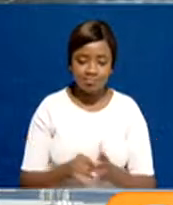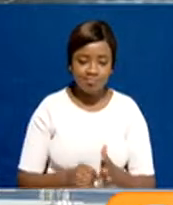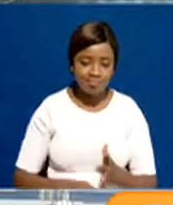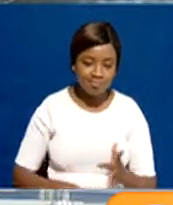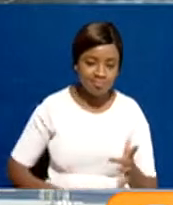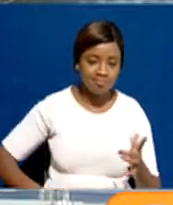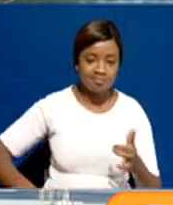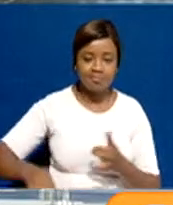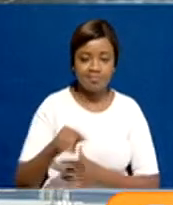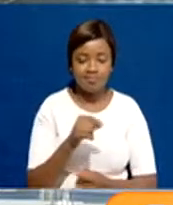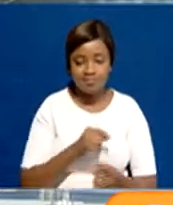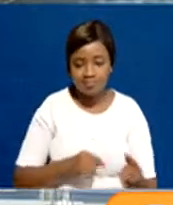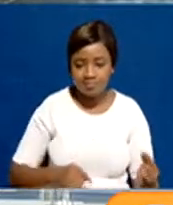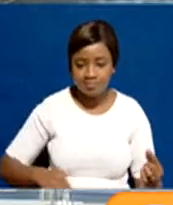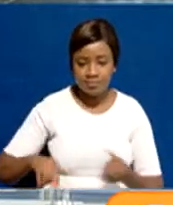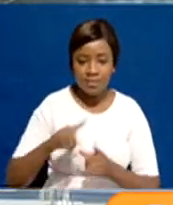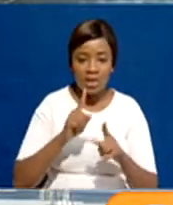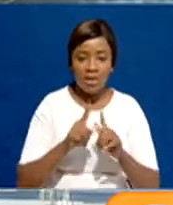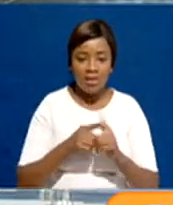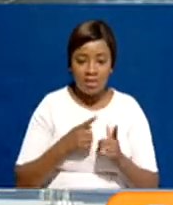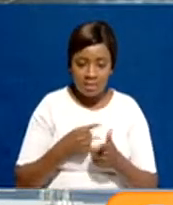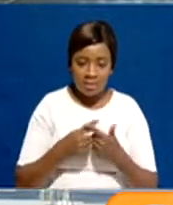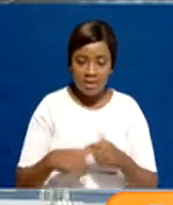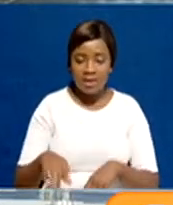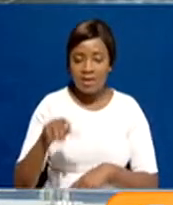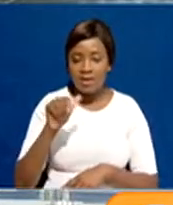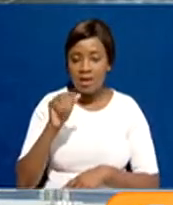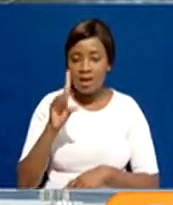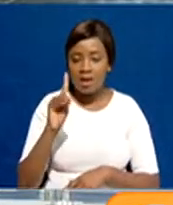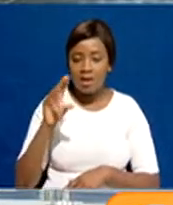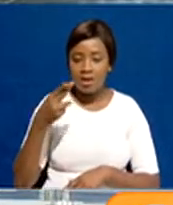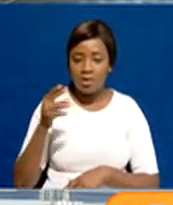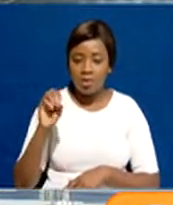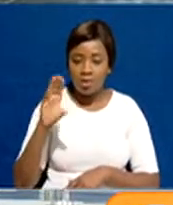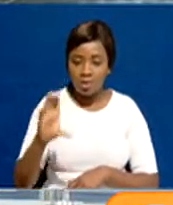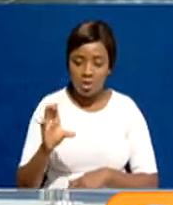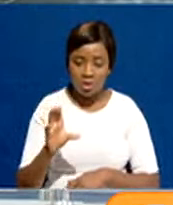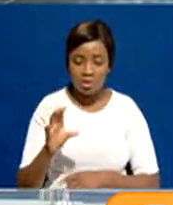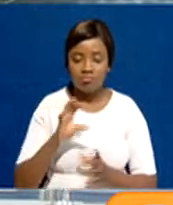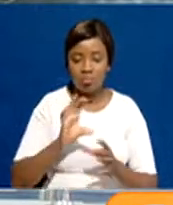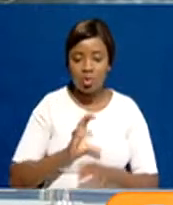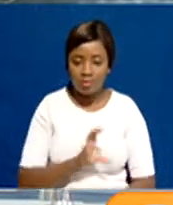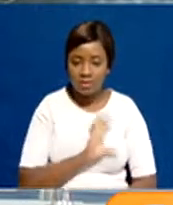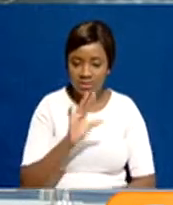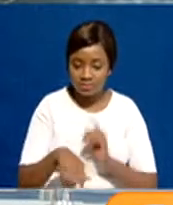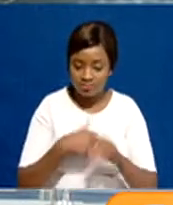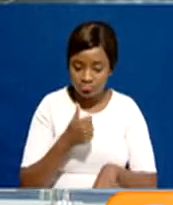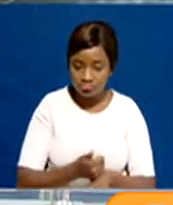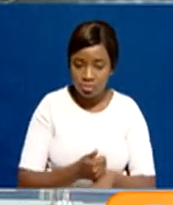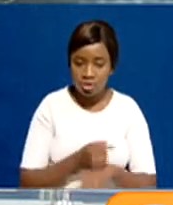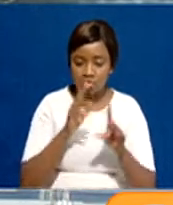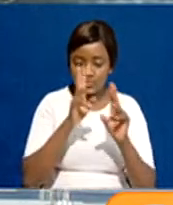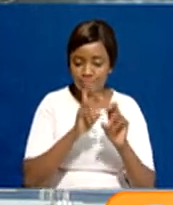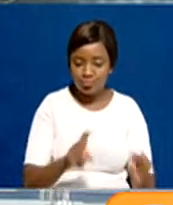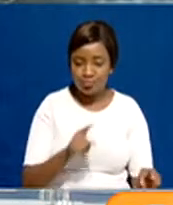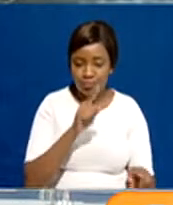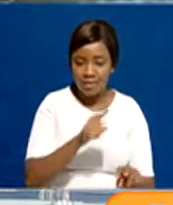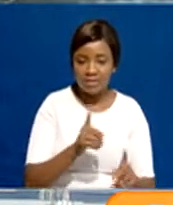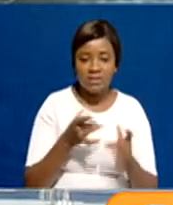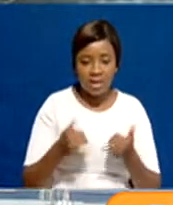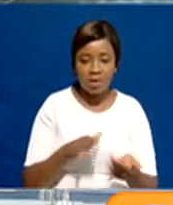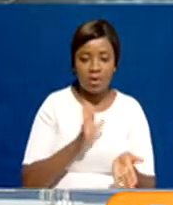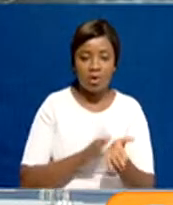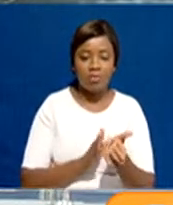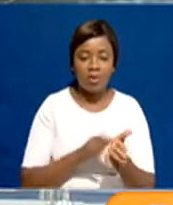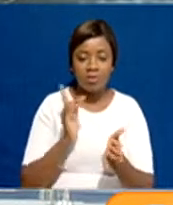circles. An ad hoc committee of the Uasin Gishu County Assembly, which was established to investigate the matter, has since recommended